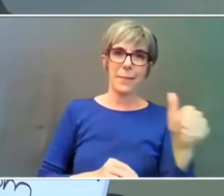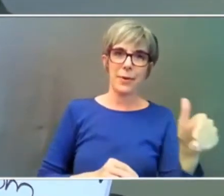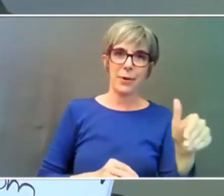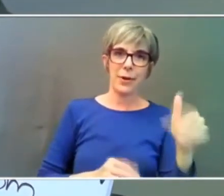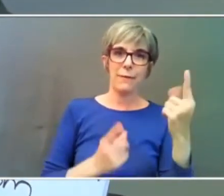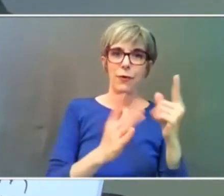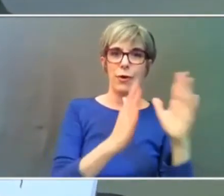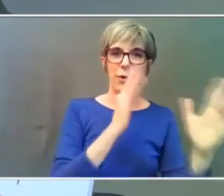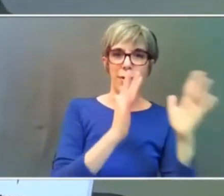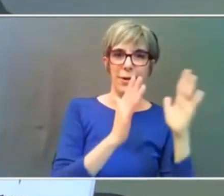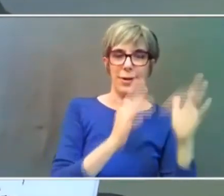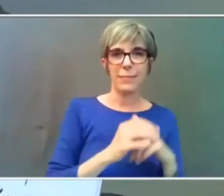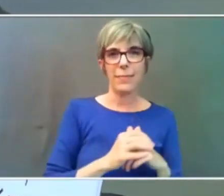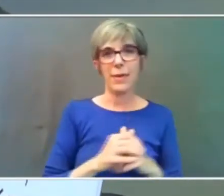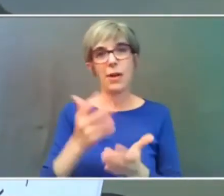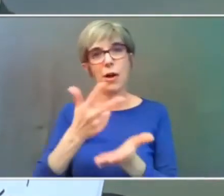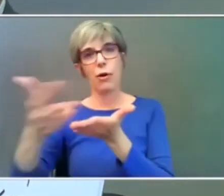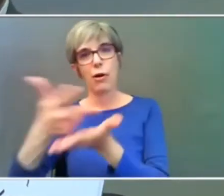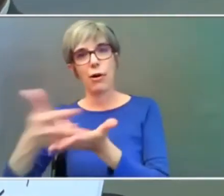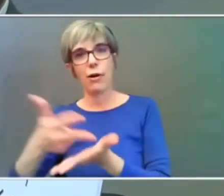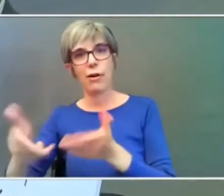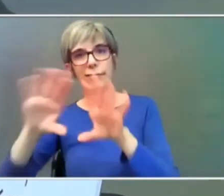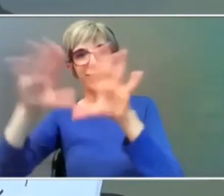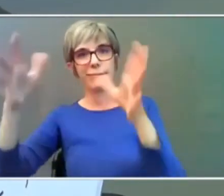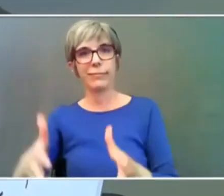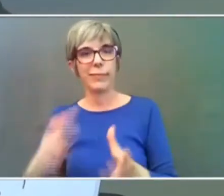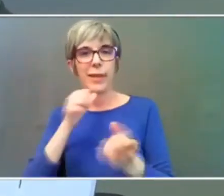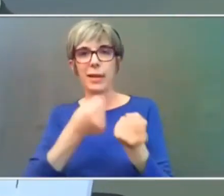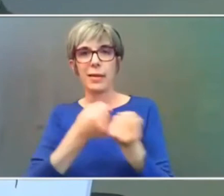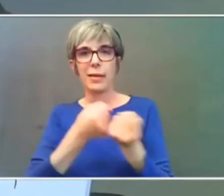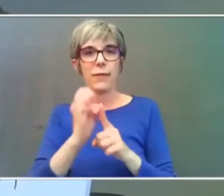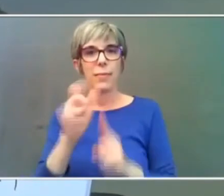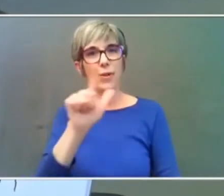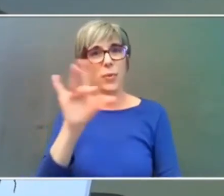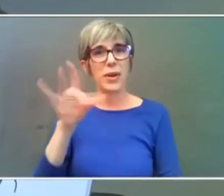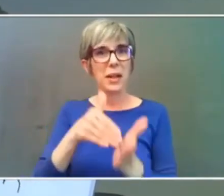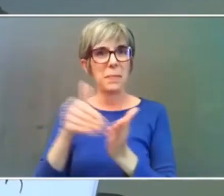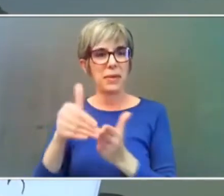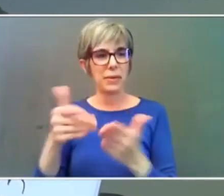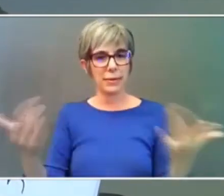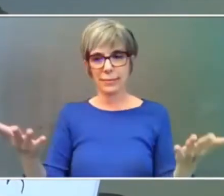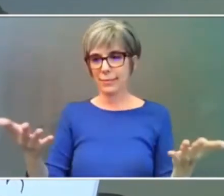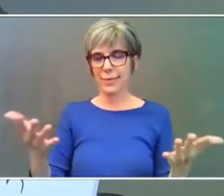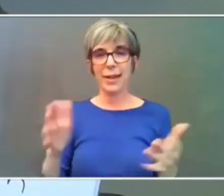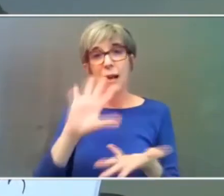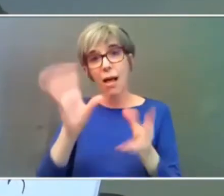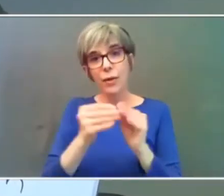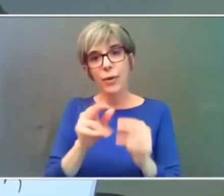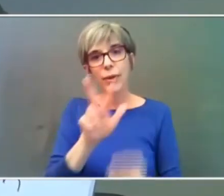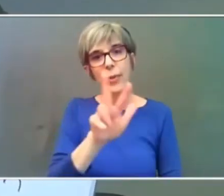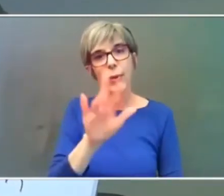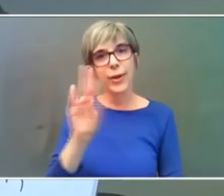parking deck for $28 million. I have done this math too. It's $37 million.